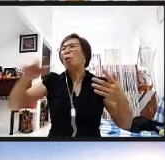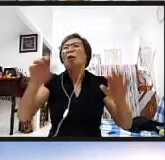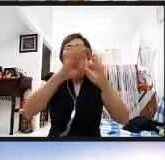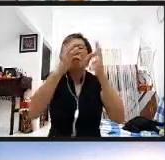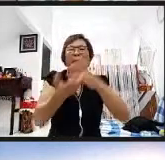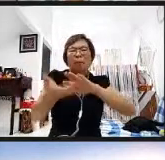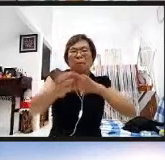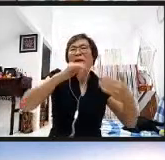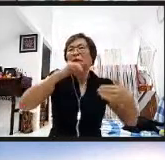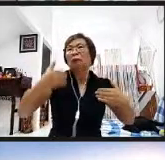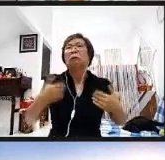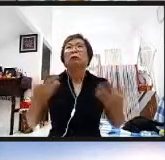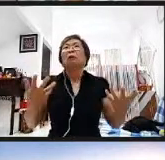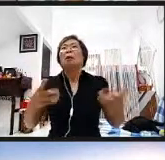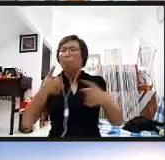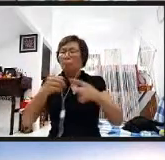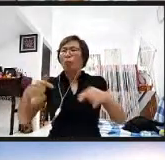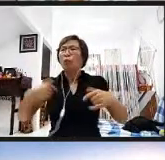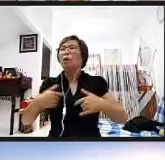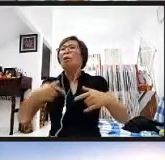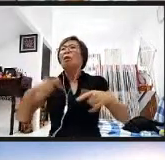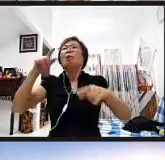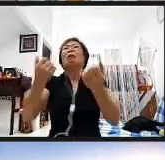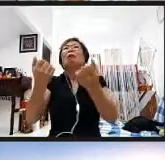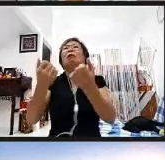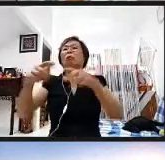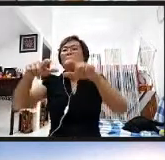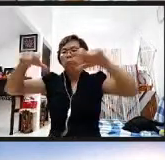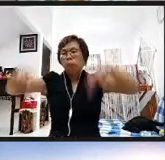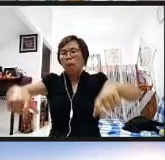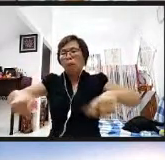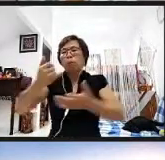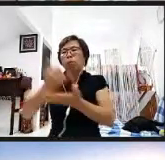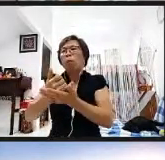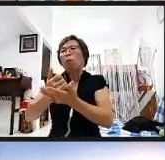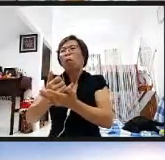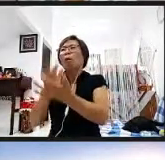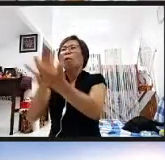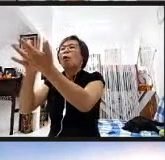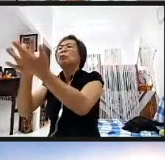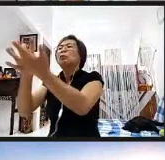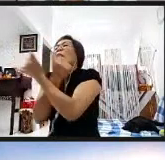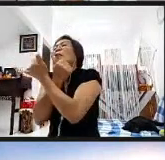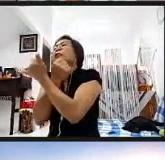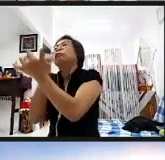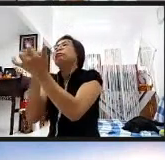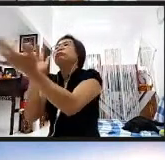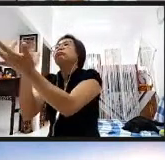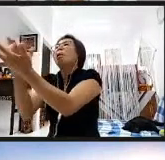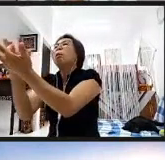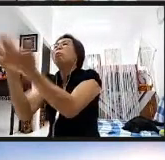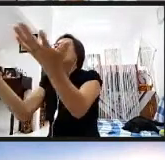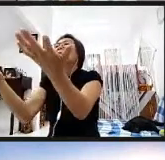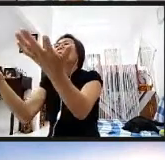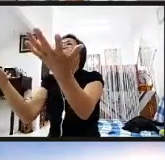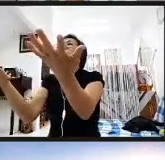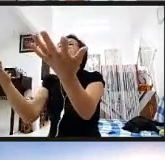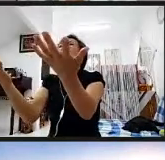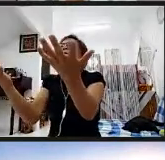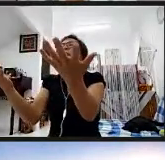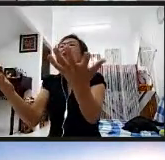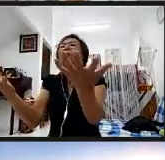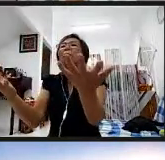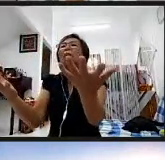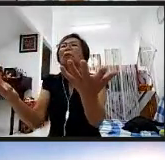lost our freedom to move. We have lost our contact with our loved ones. We have lost our sense of